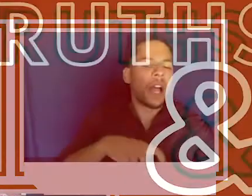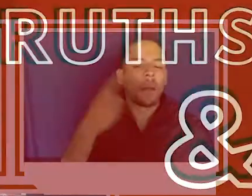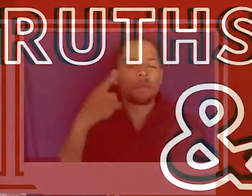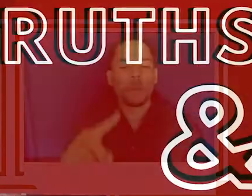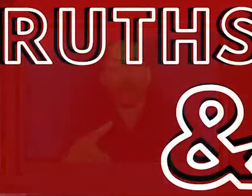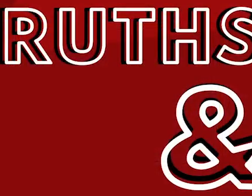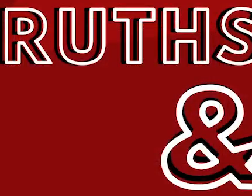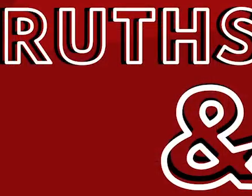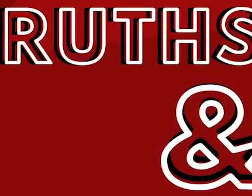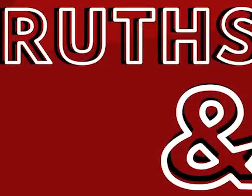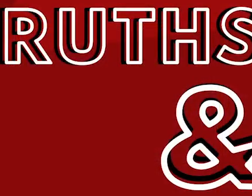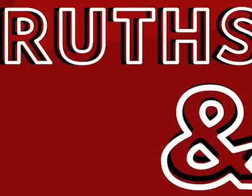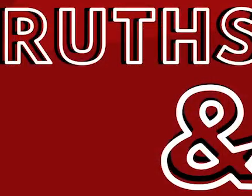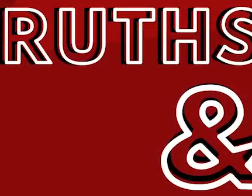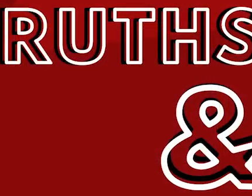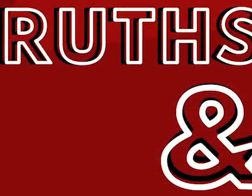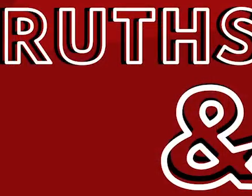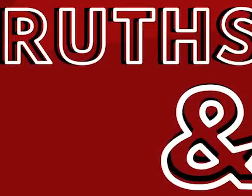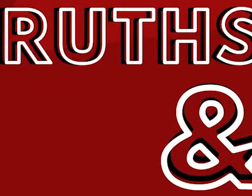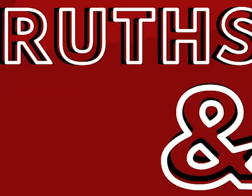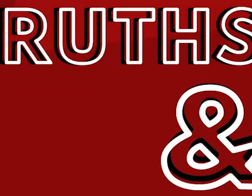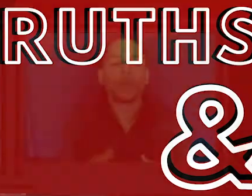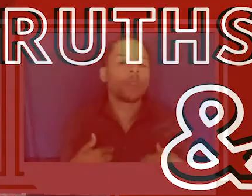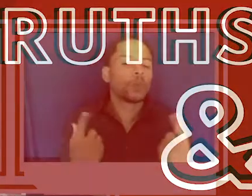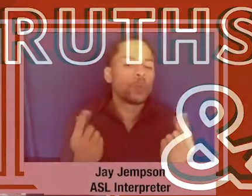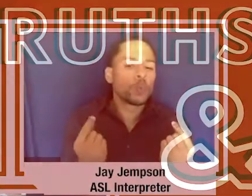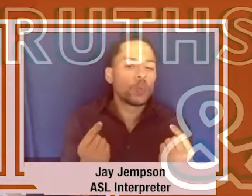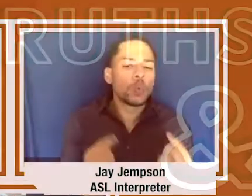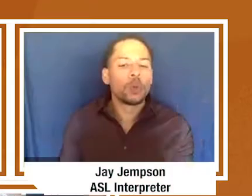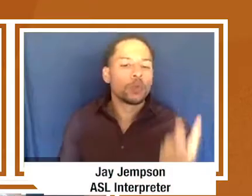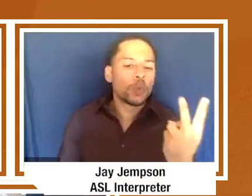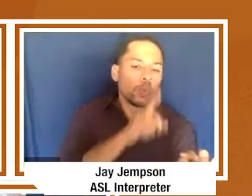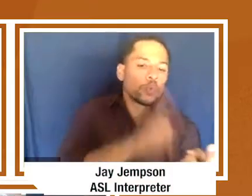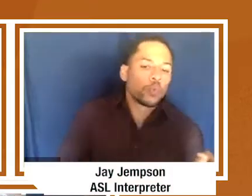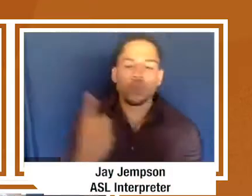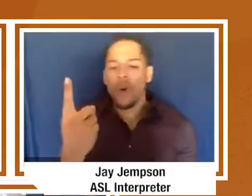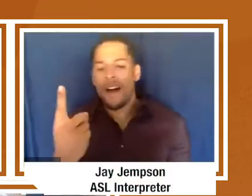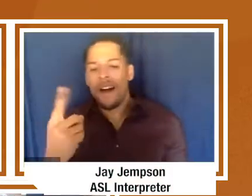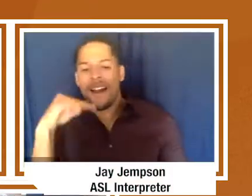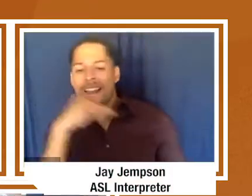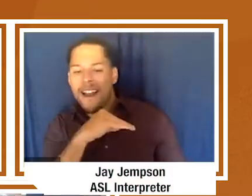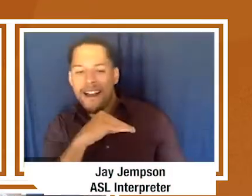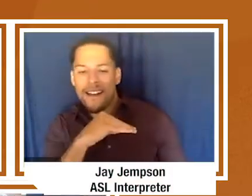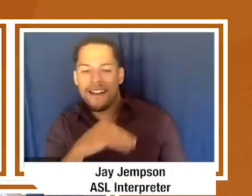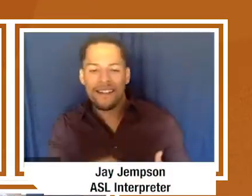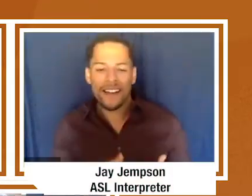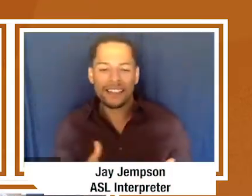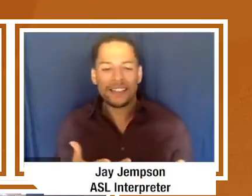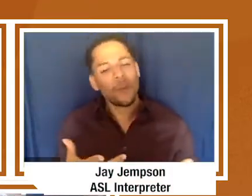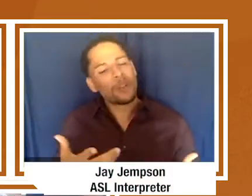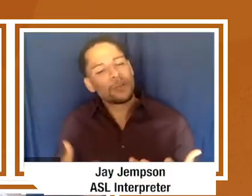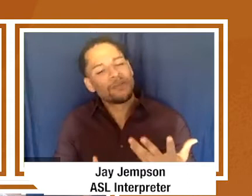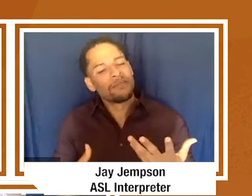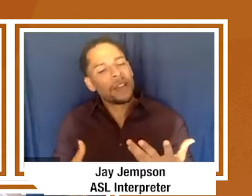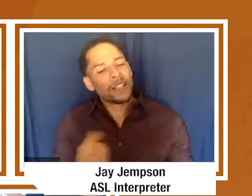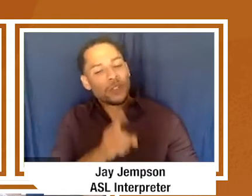it, we play a game called Two Truths and a Lie, where we get to learn a little bit more about one of our guests. We do it throughout the series to, you know, keep a